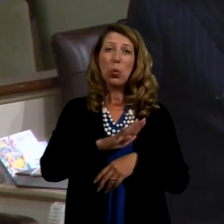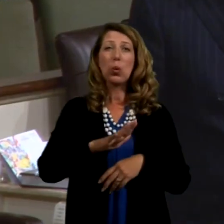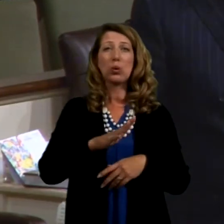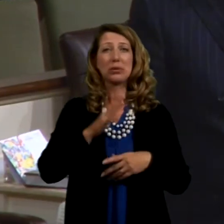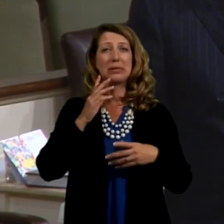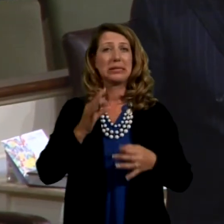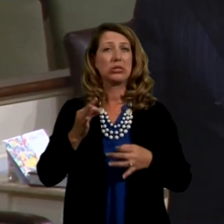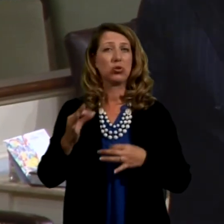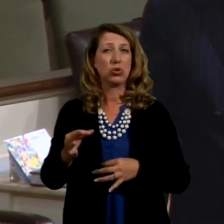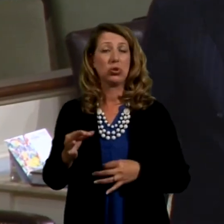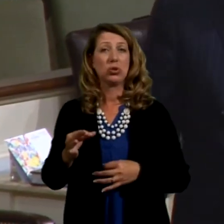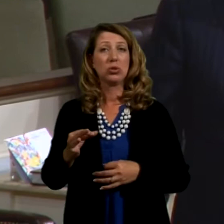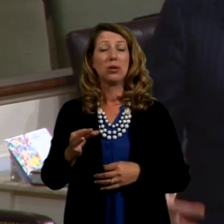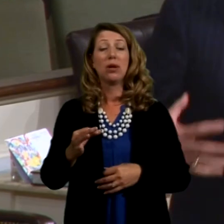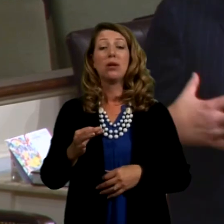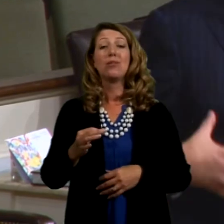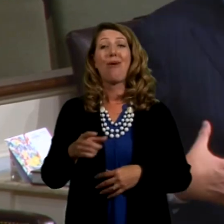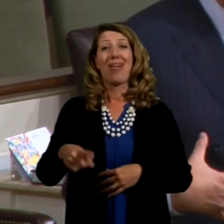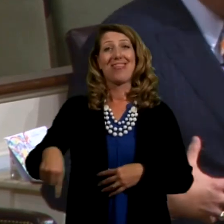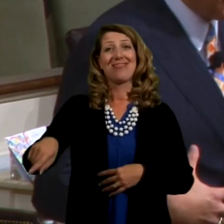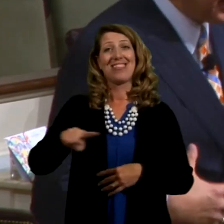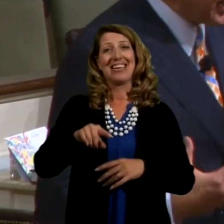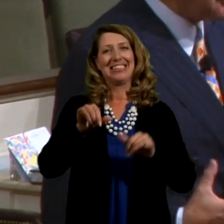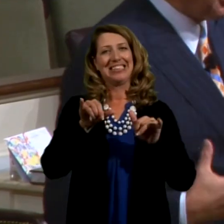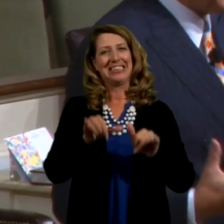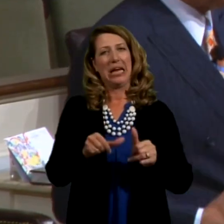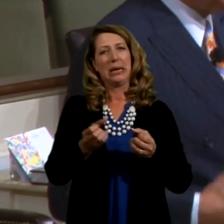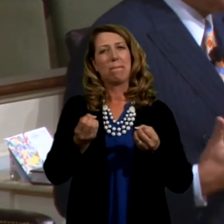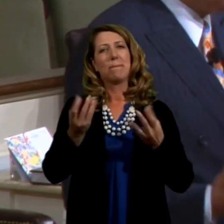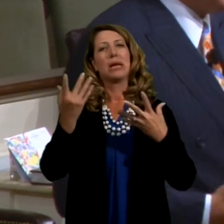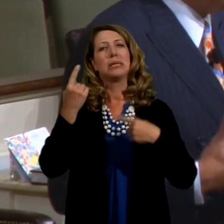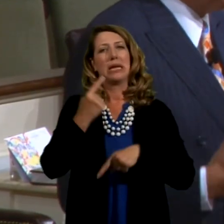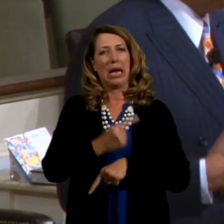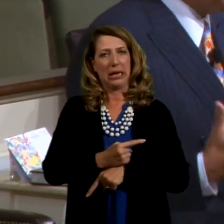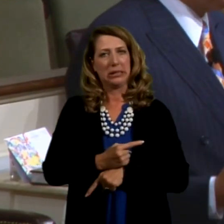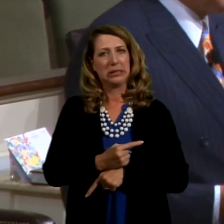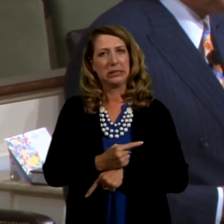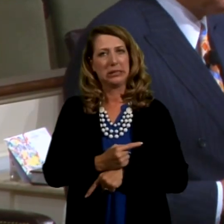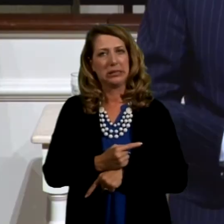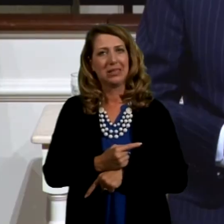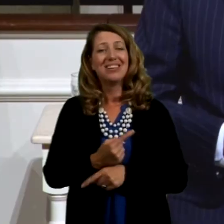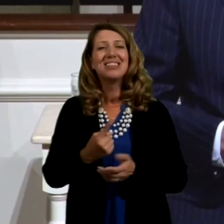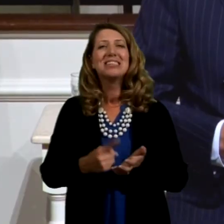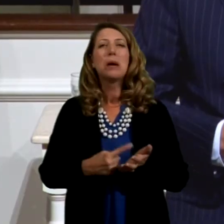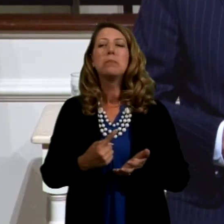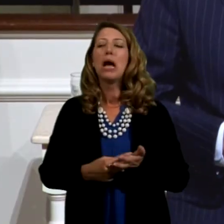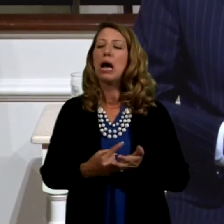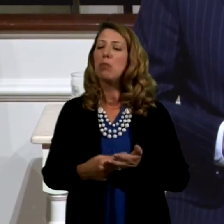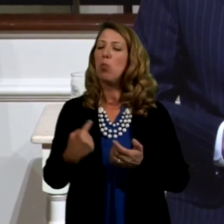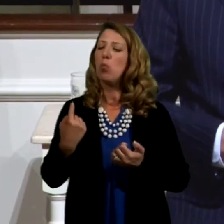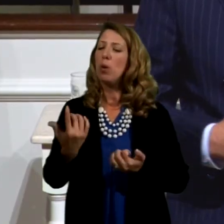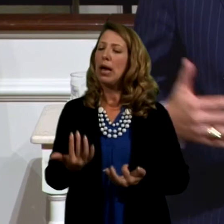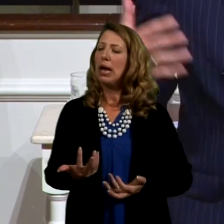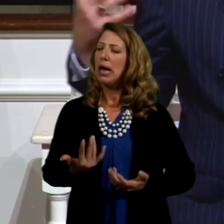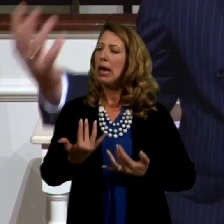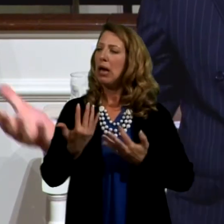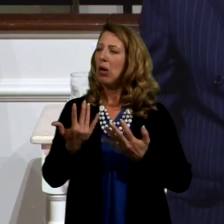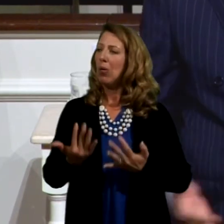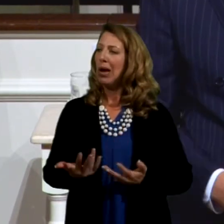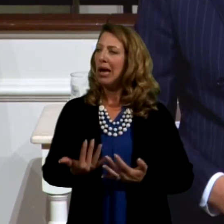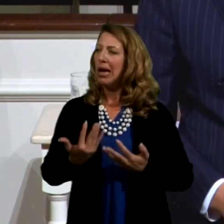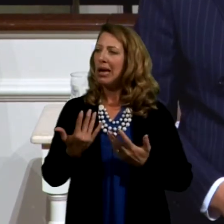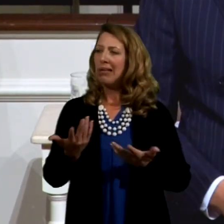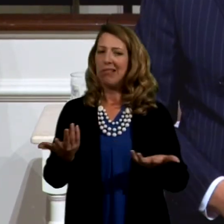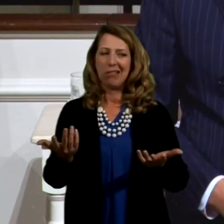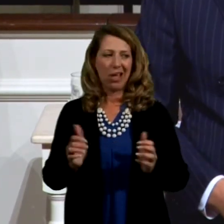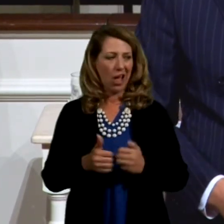days, there is a compulsion that takes place while we're waiting sometimes. Like, how long am I going to be